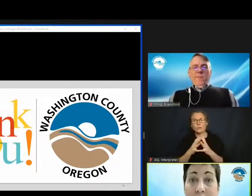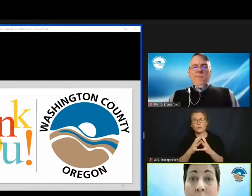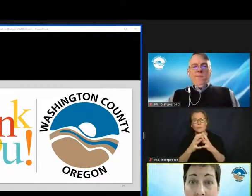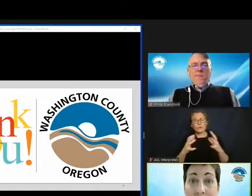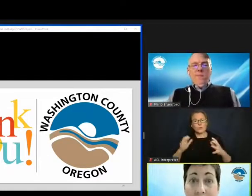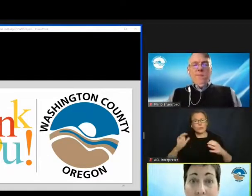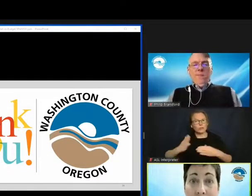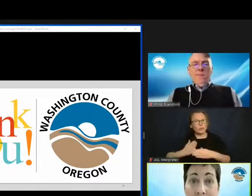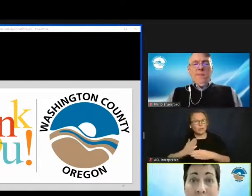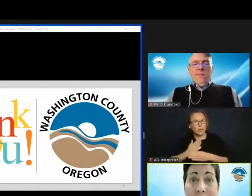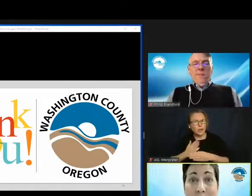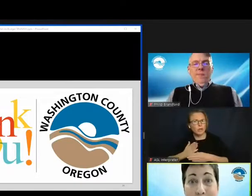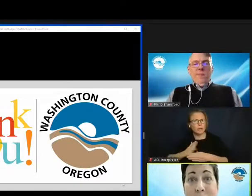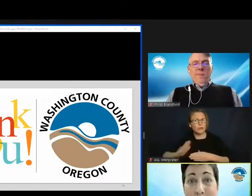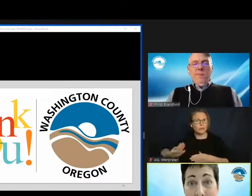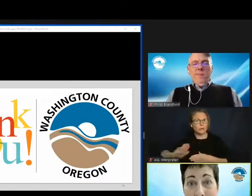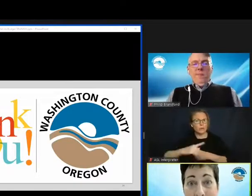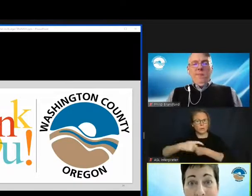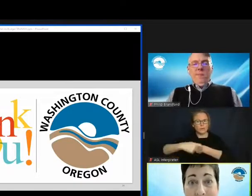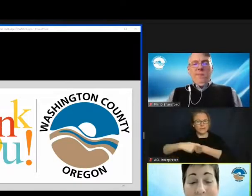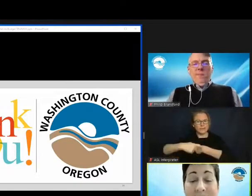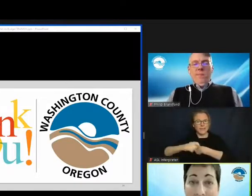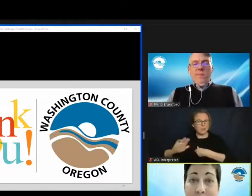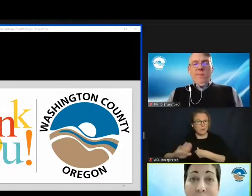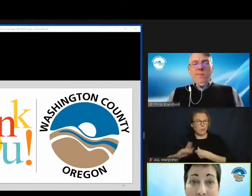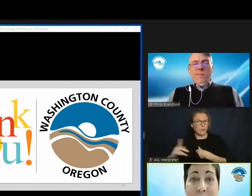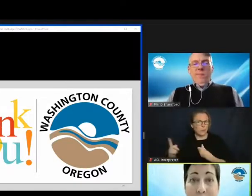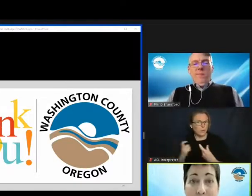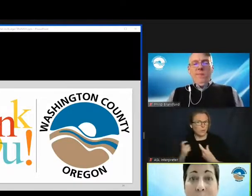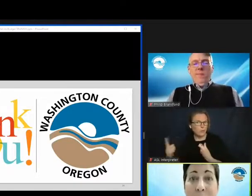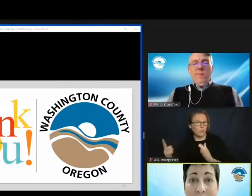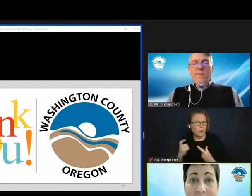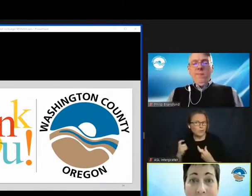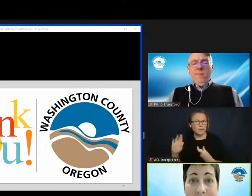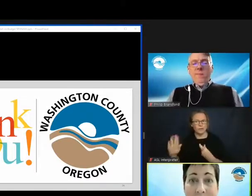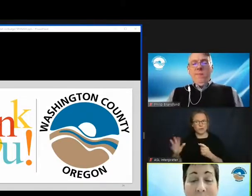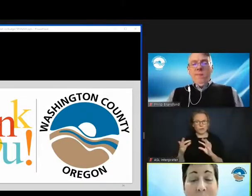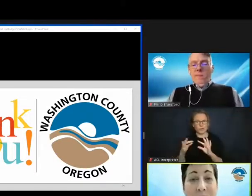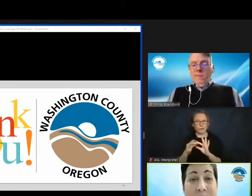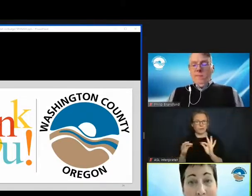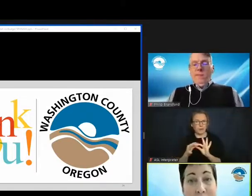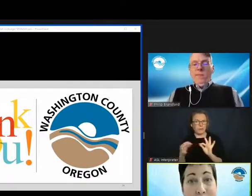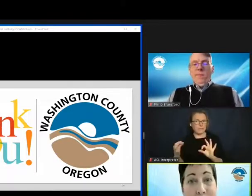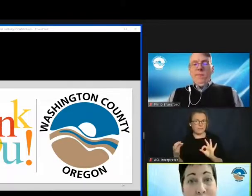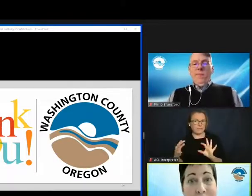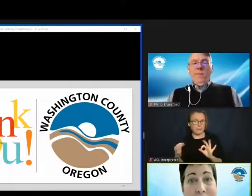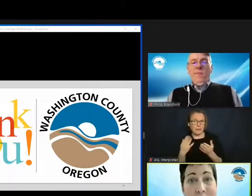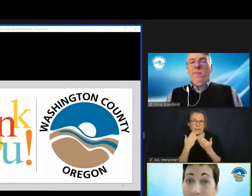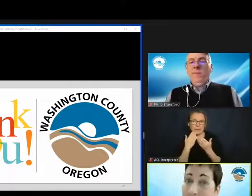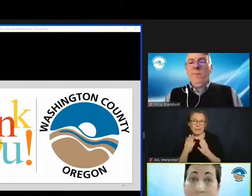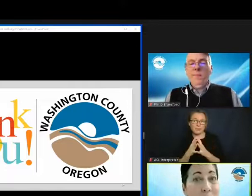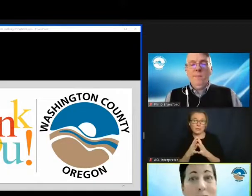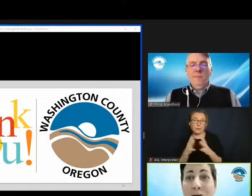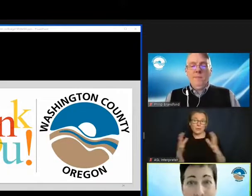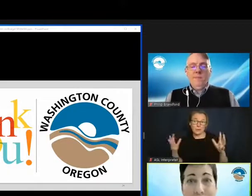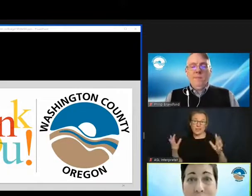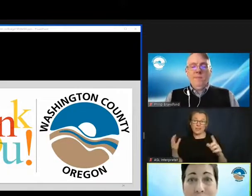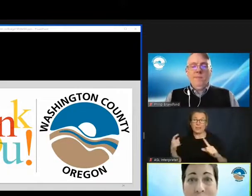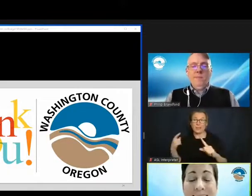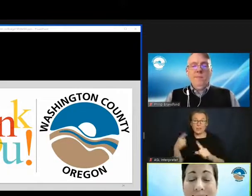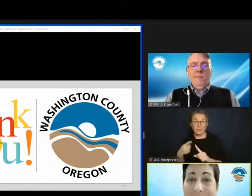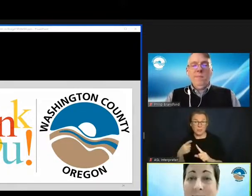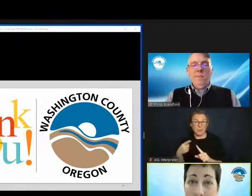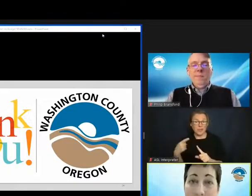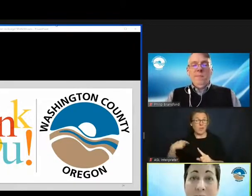sharing your time, your questions, and your input with us. After all, we work for